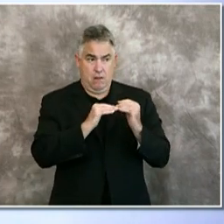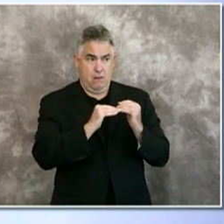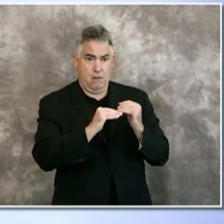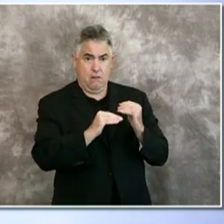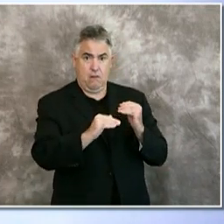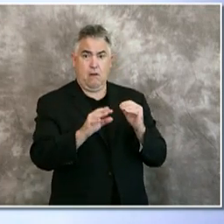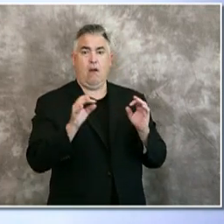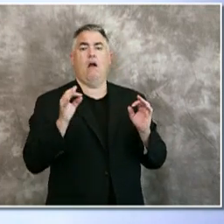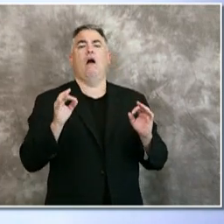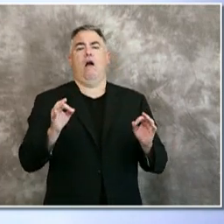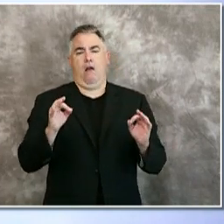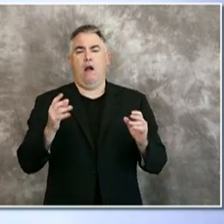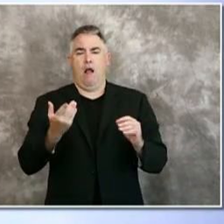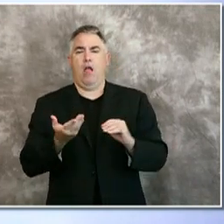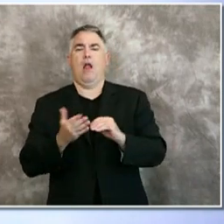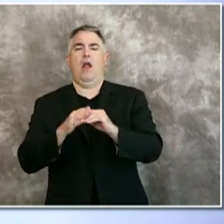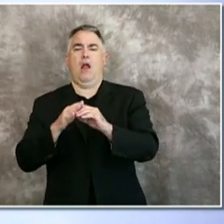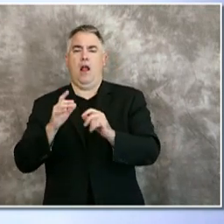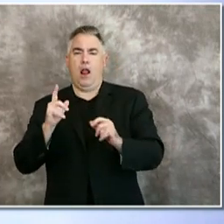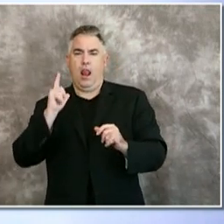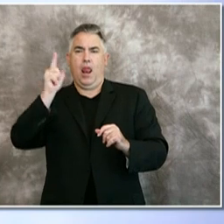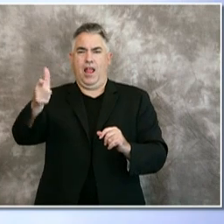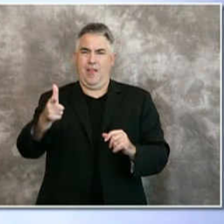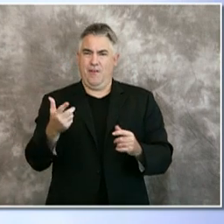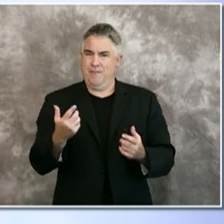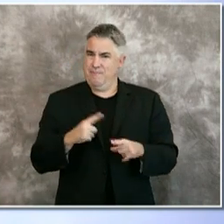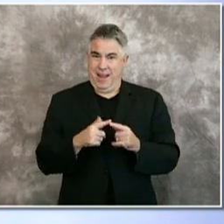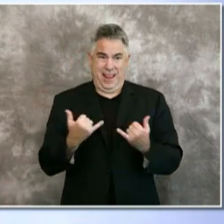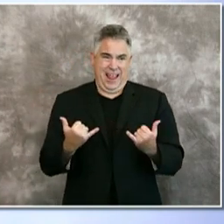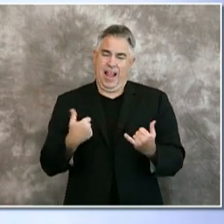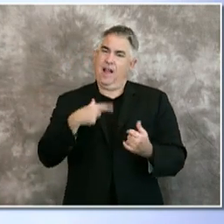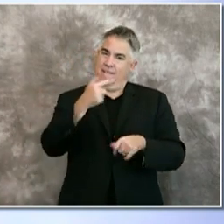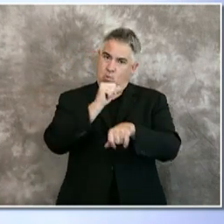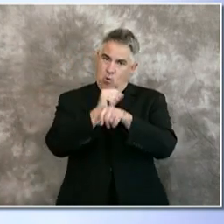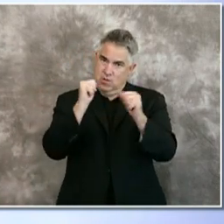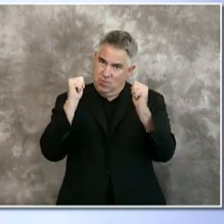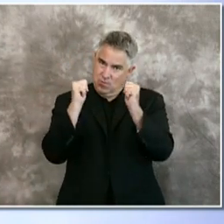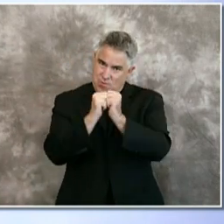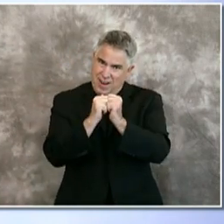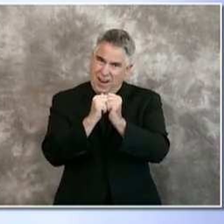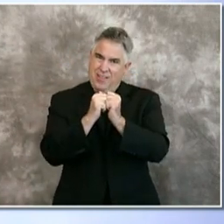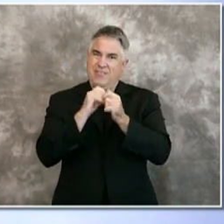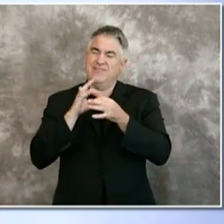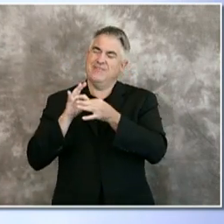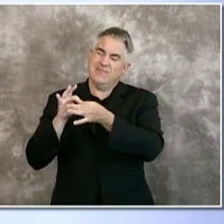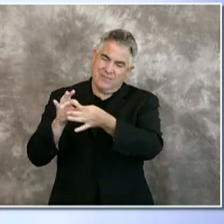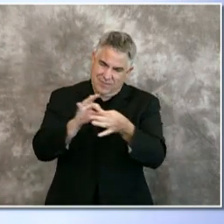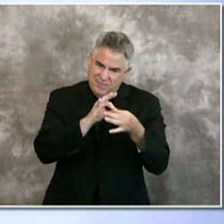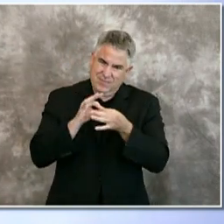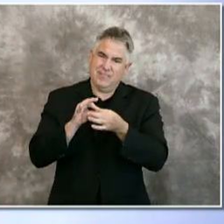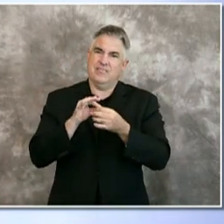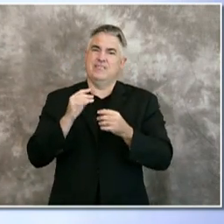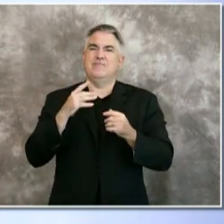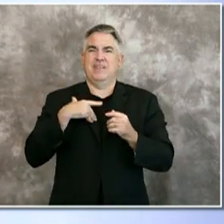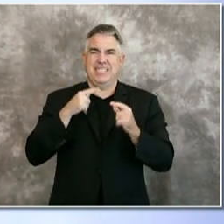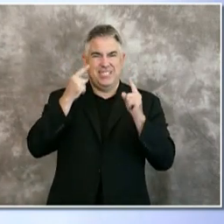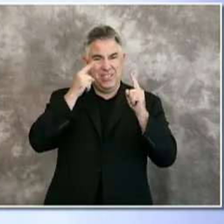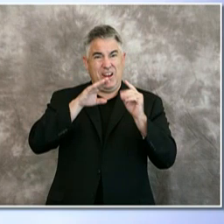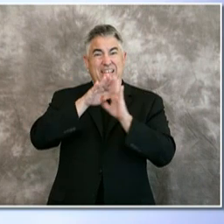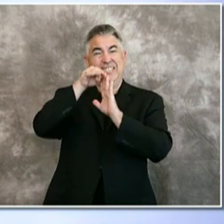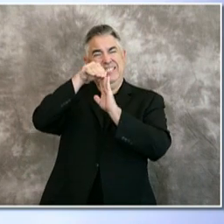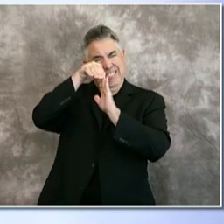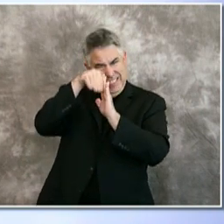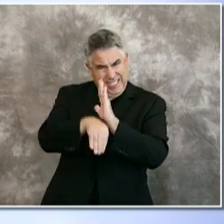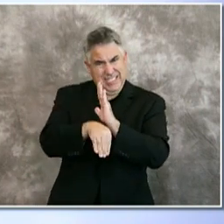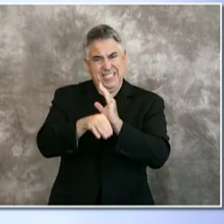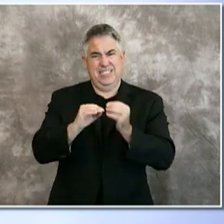and begin to move forward together. We came together tremendously to flatten the curve. Now we have to come together to slow the spread. And we have a period of